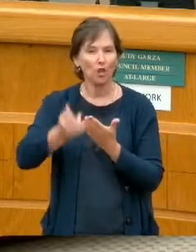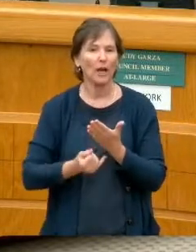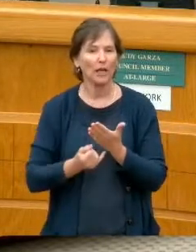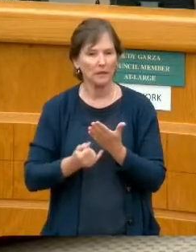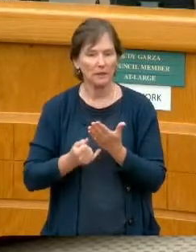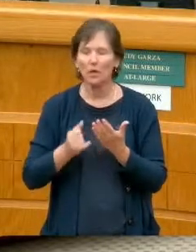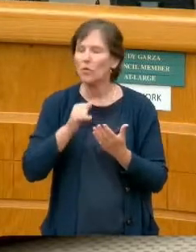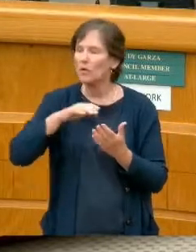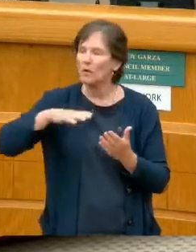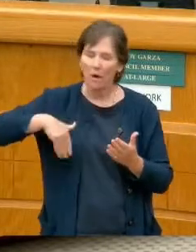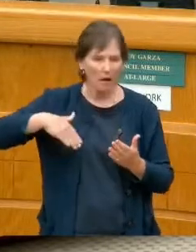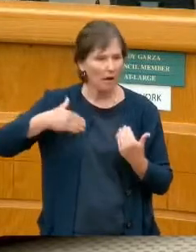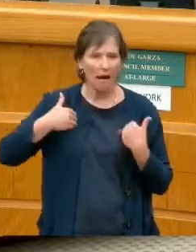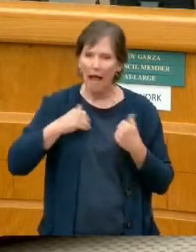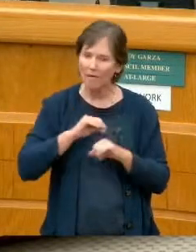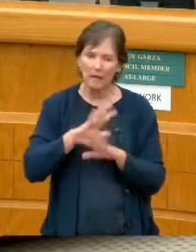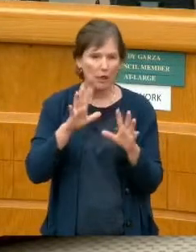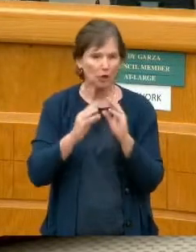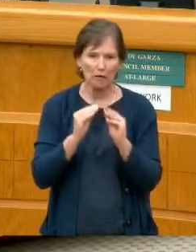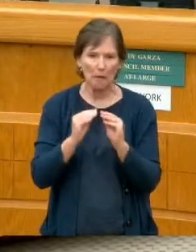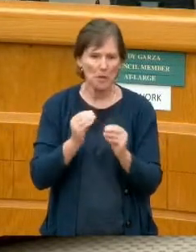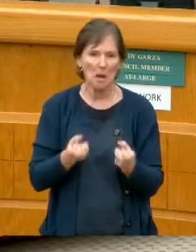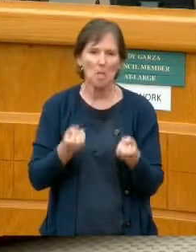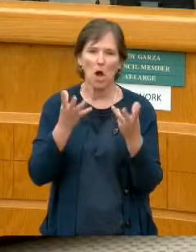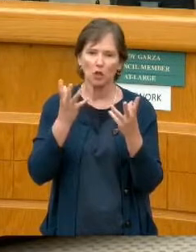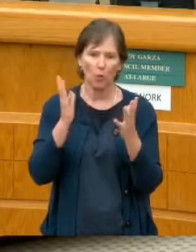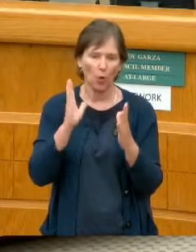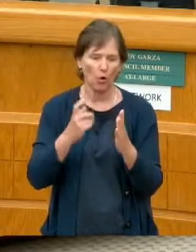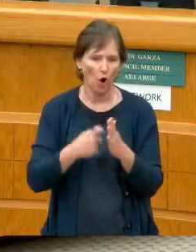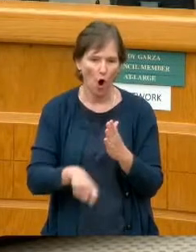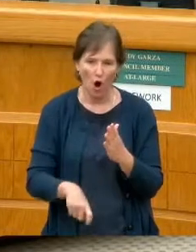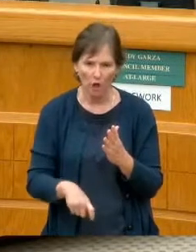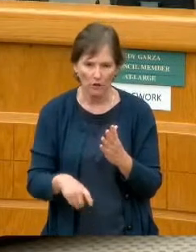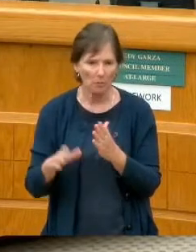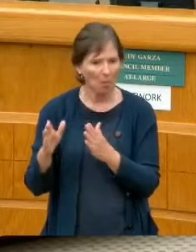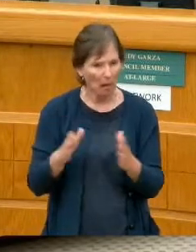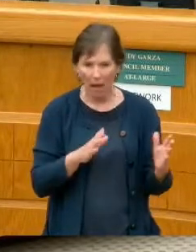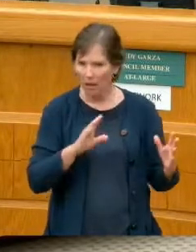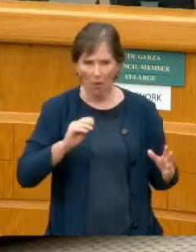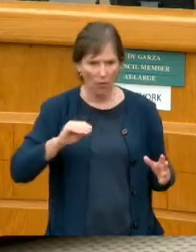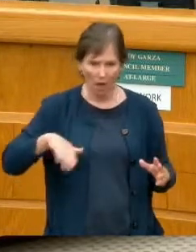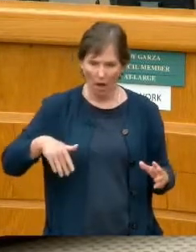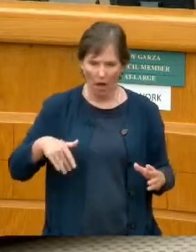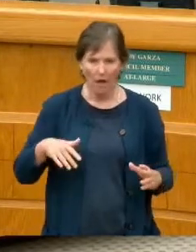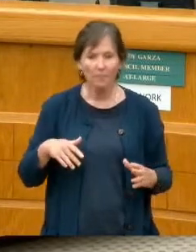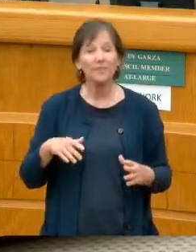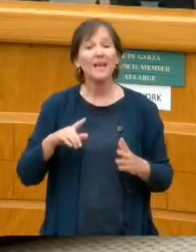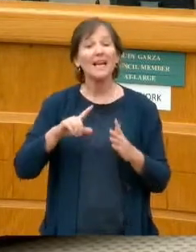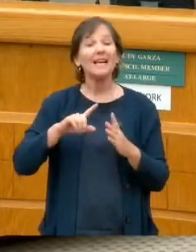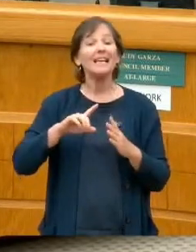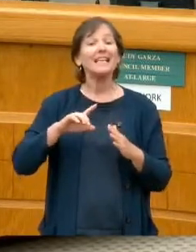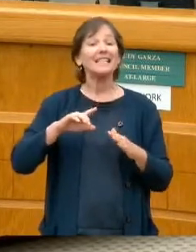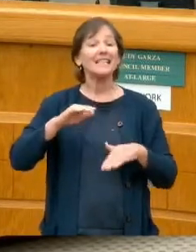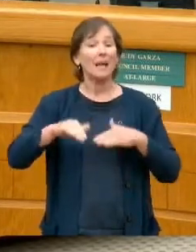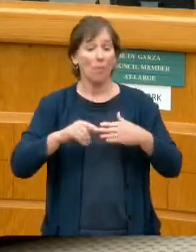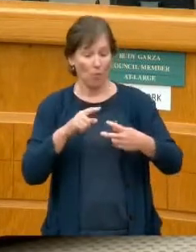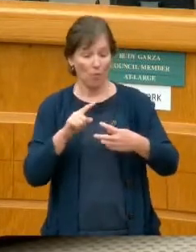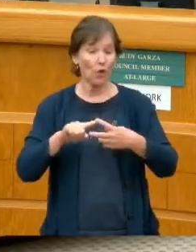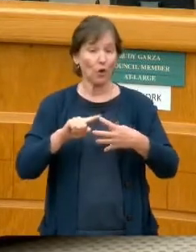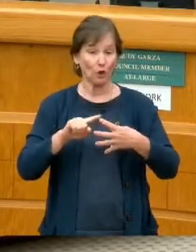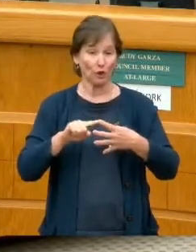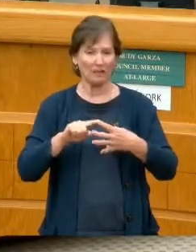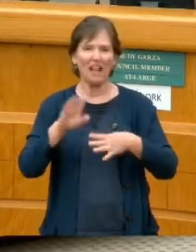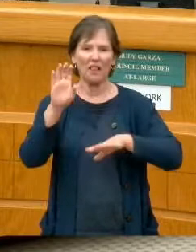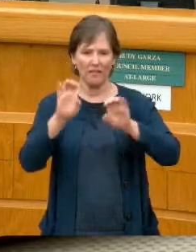is a three-step process. This process begins with step one, which is the initial evaluation, and this, of course,